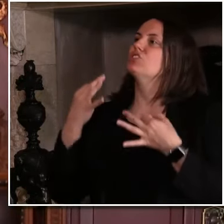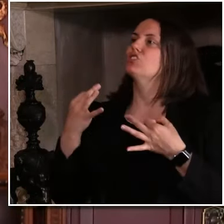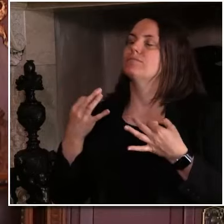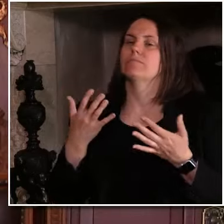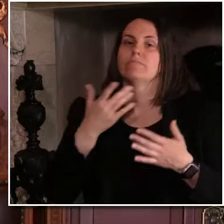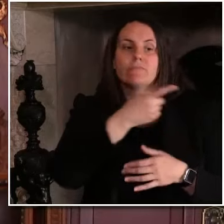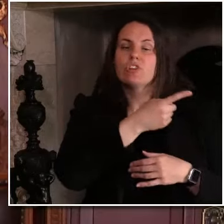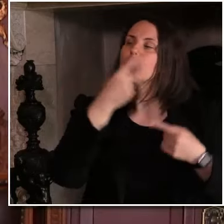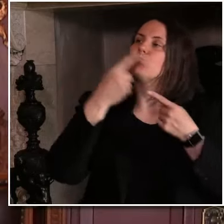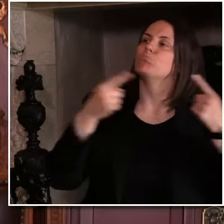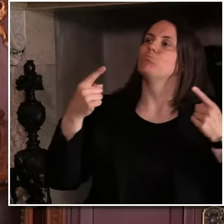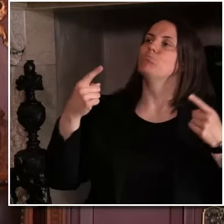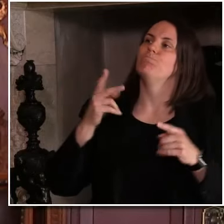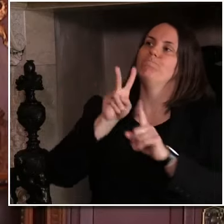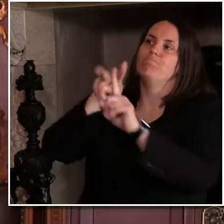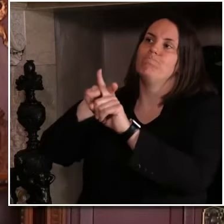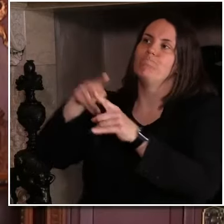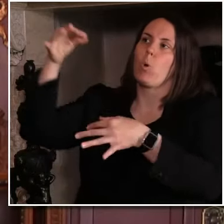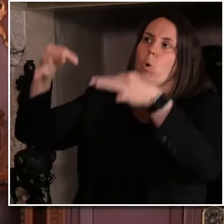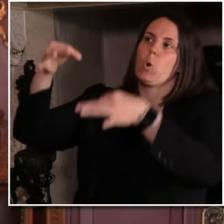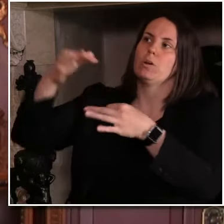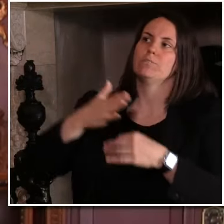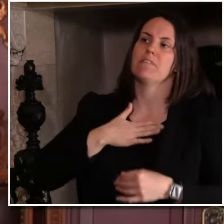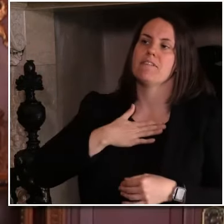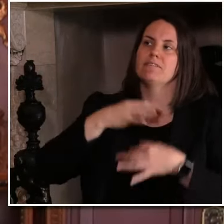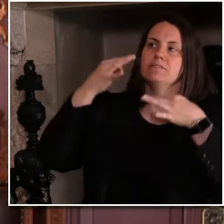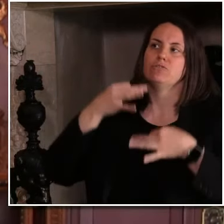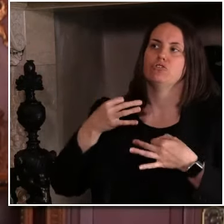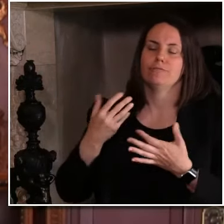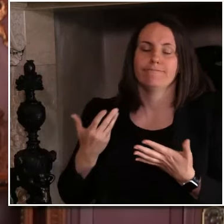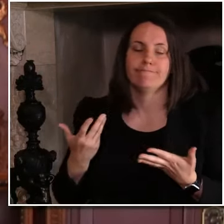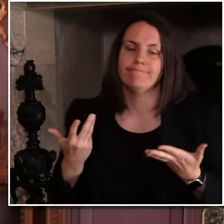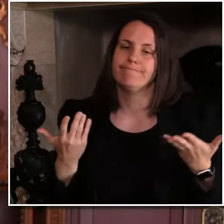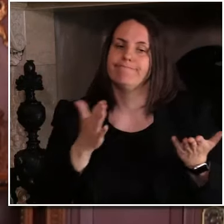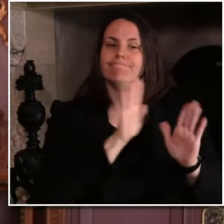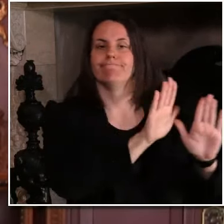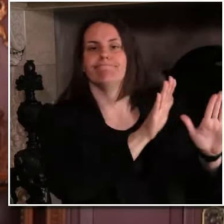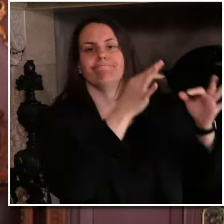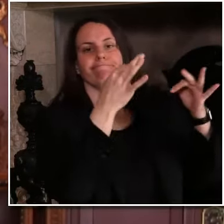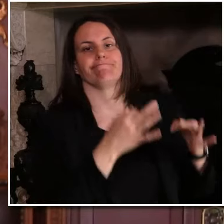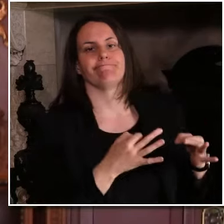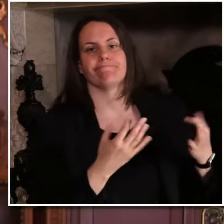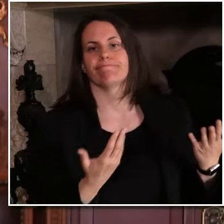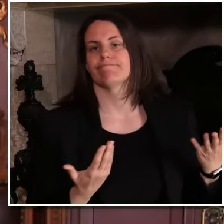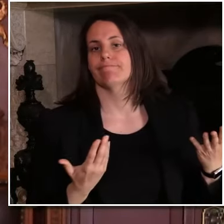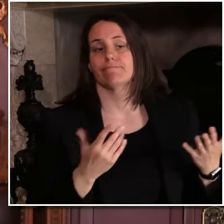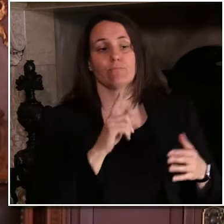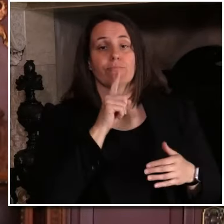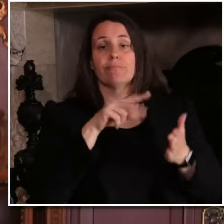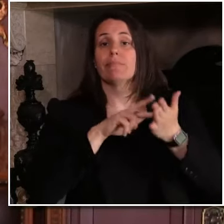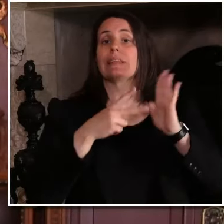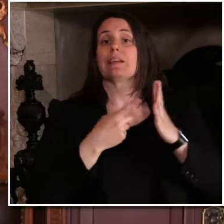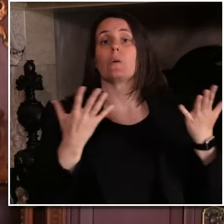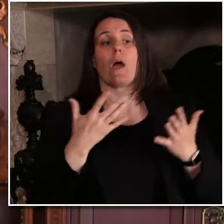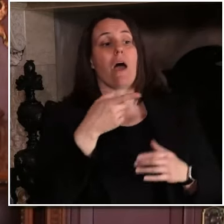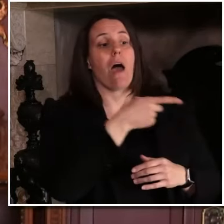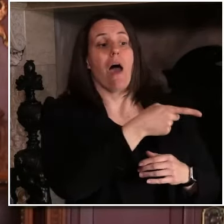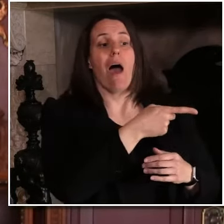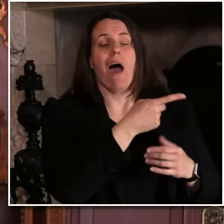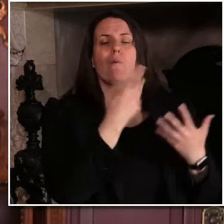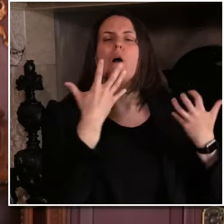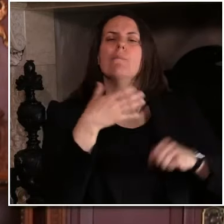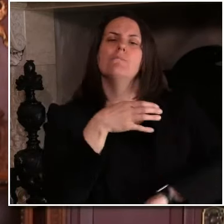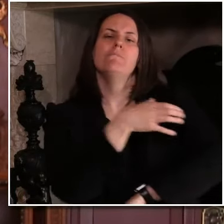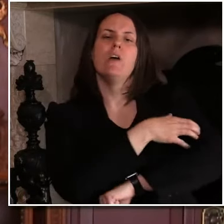a blanket, obvious power grab, which I reject. We hope that the state